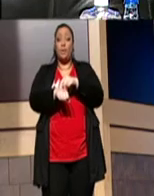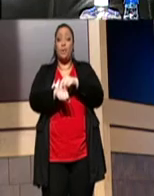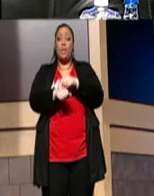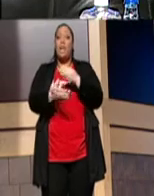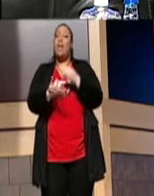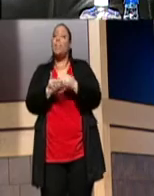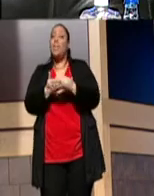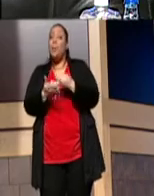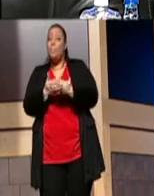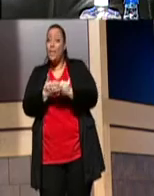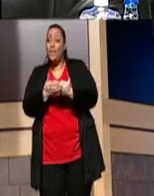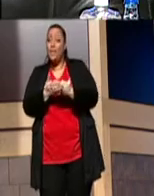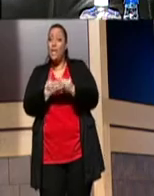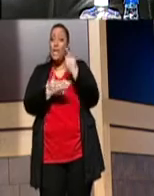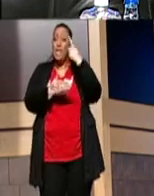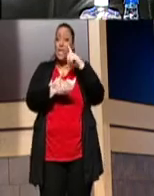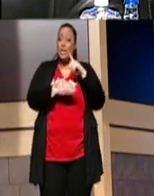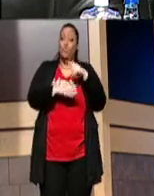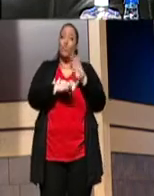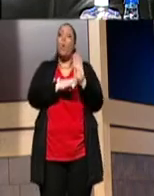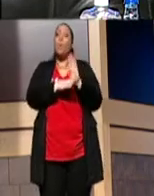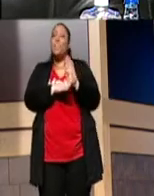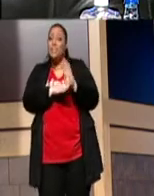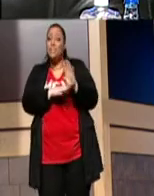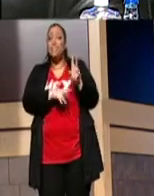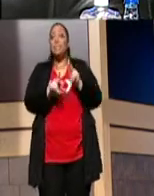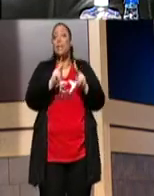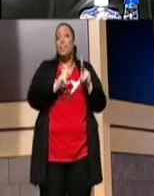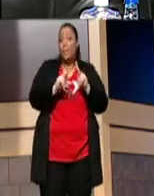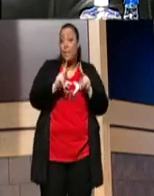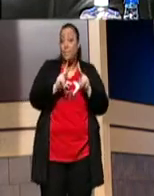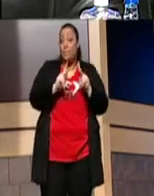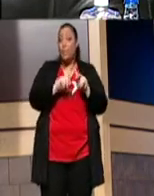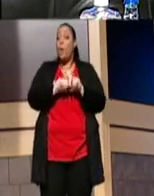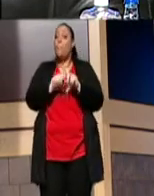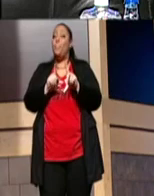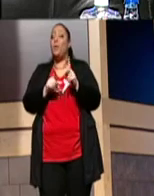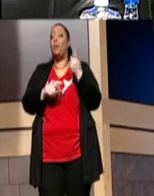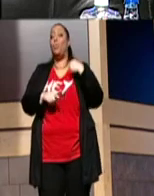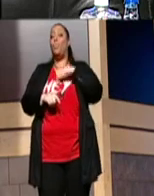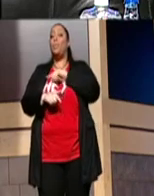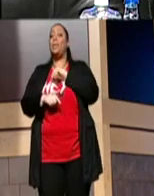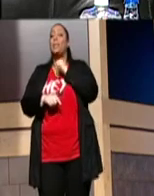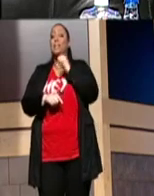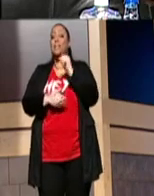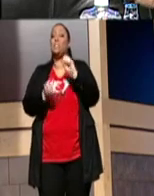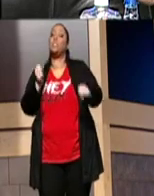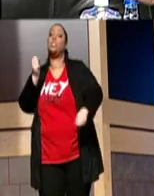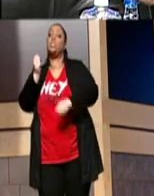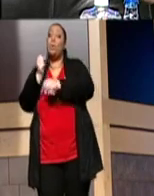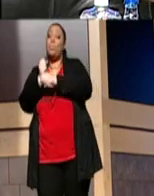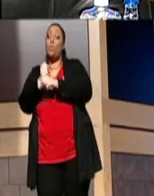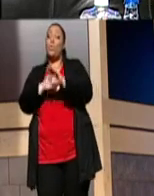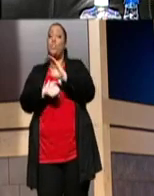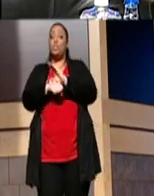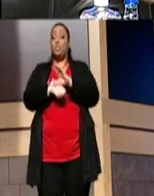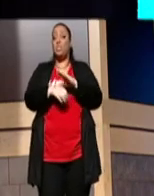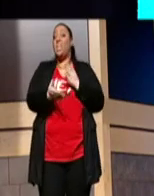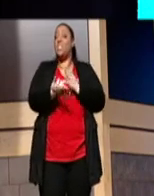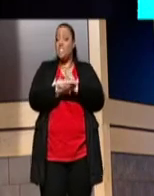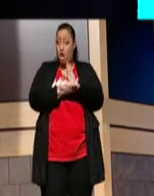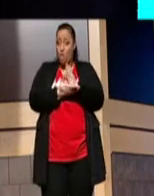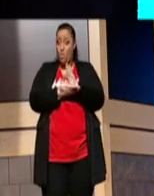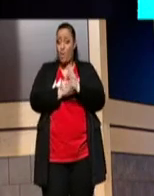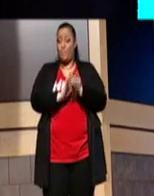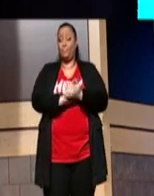been made for corporations and people. That's wonderful. But we must support the church. Is that all right, Brother Meeks, that I